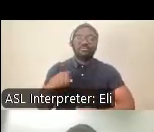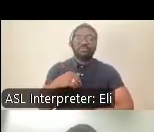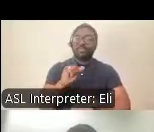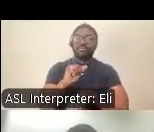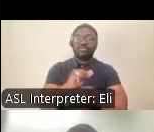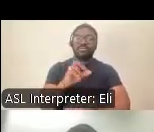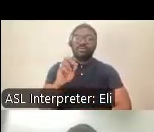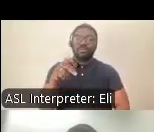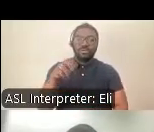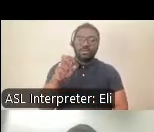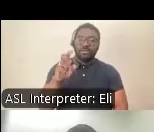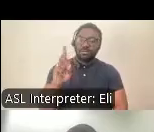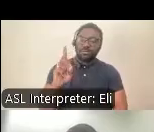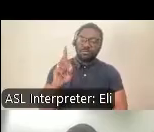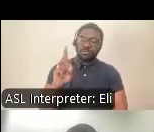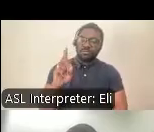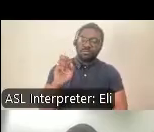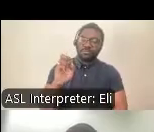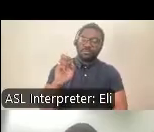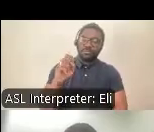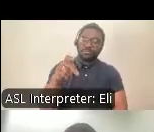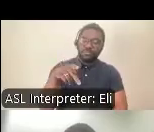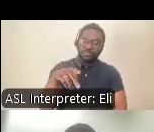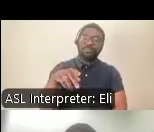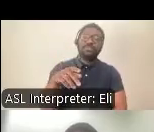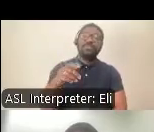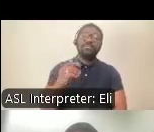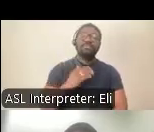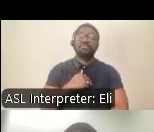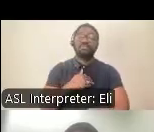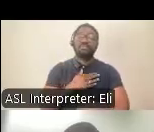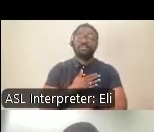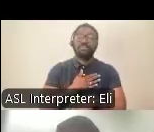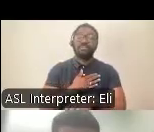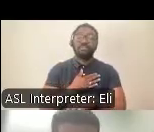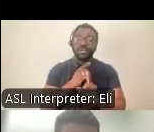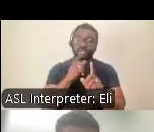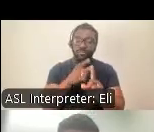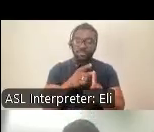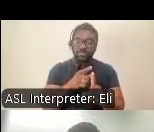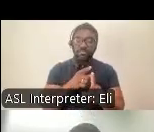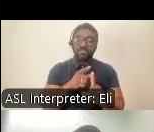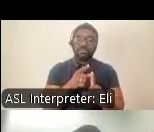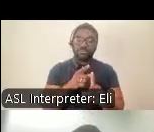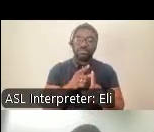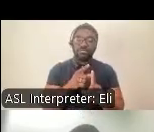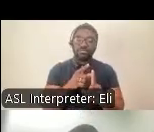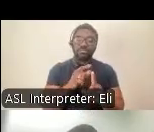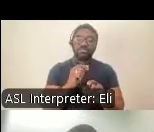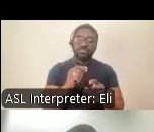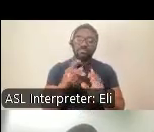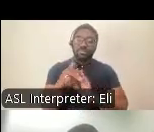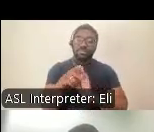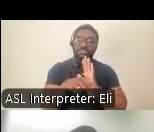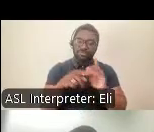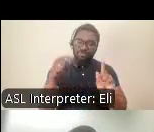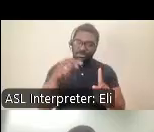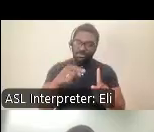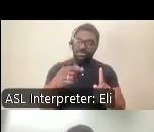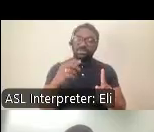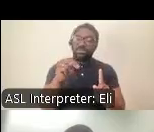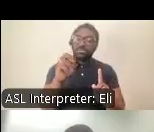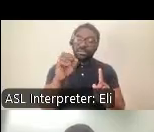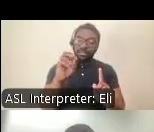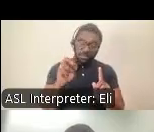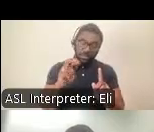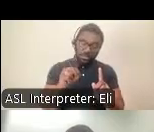government agencies with primary responsibility for policy initiatives such as the NEON initiative, as well as the former Advancing State